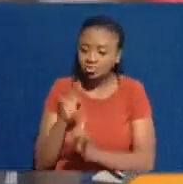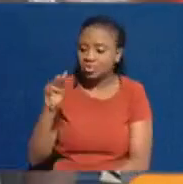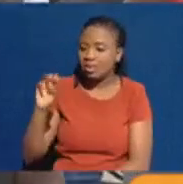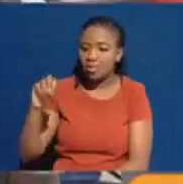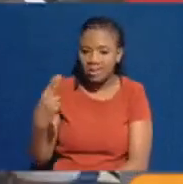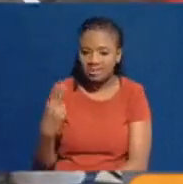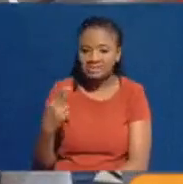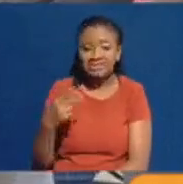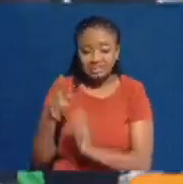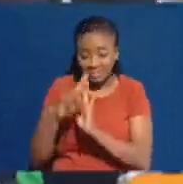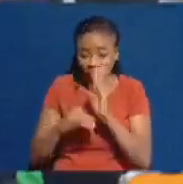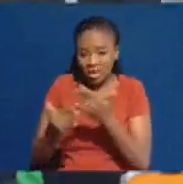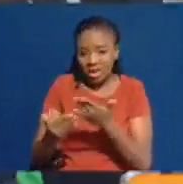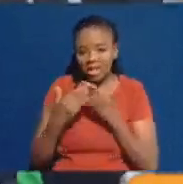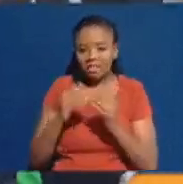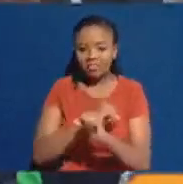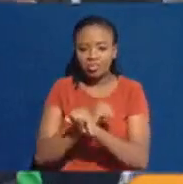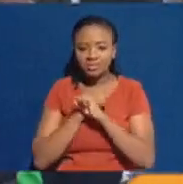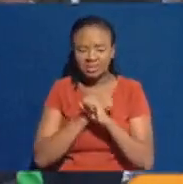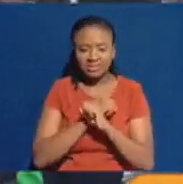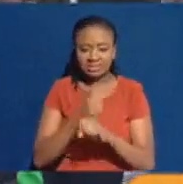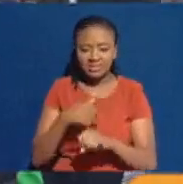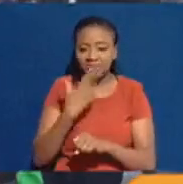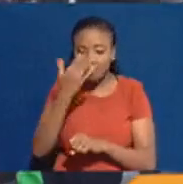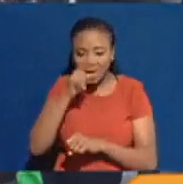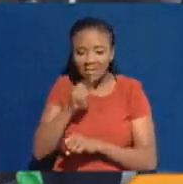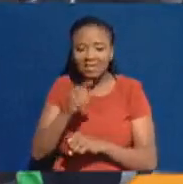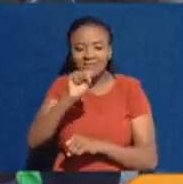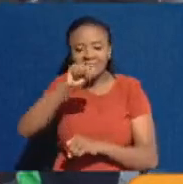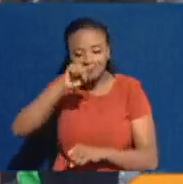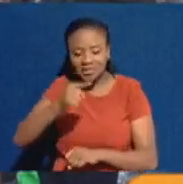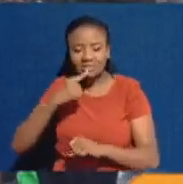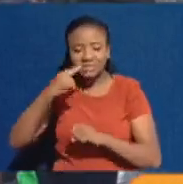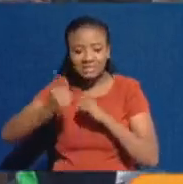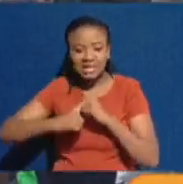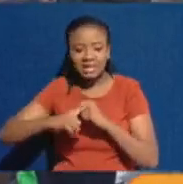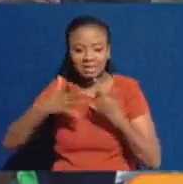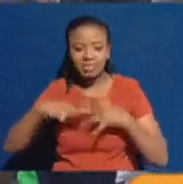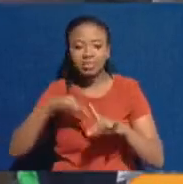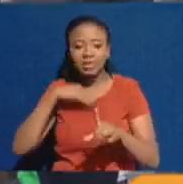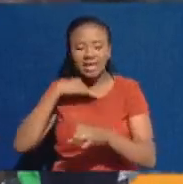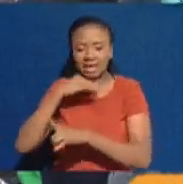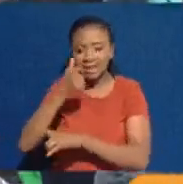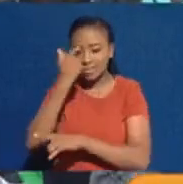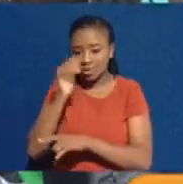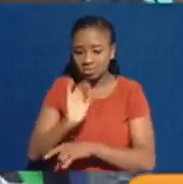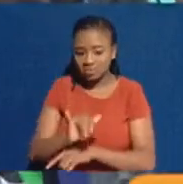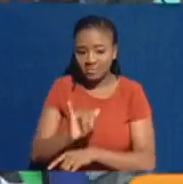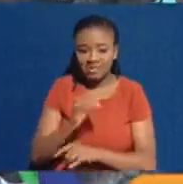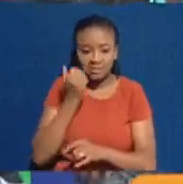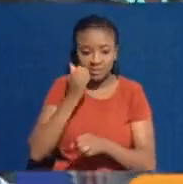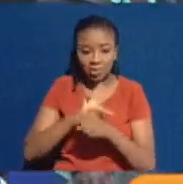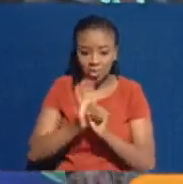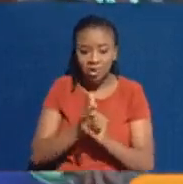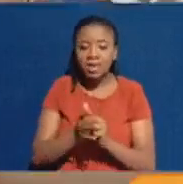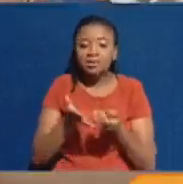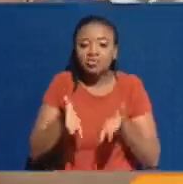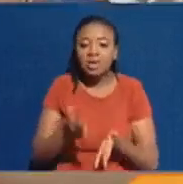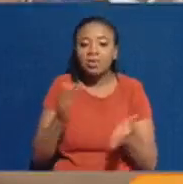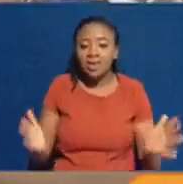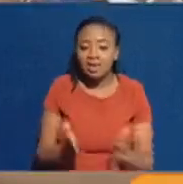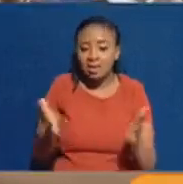the spread of the virus that has claimed over 5,600 lives so far. Medical practitioners are now calling on the government to